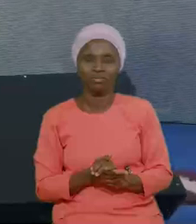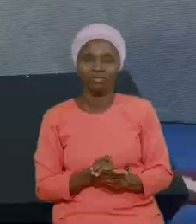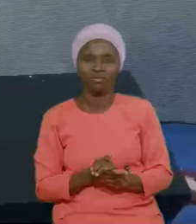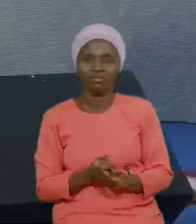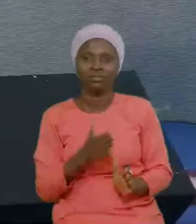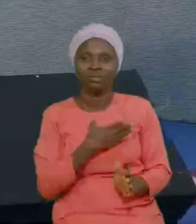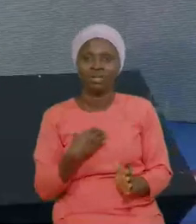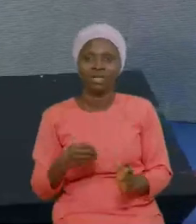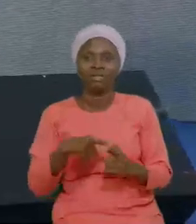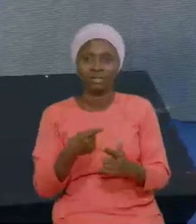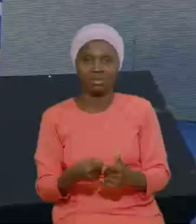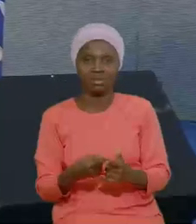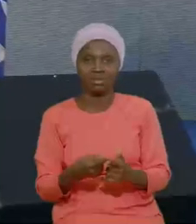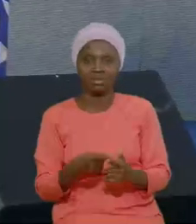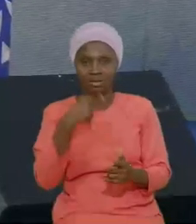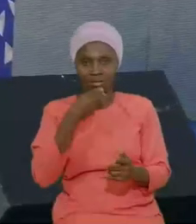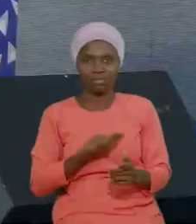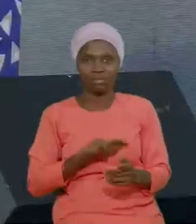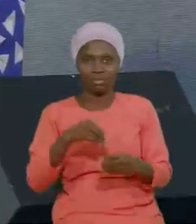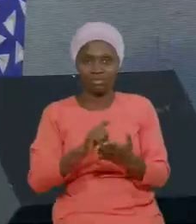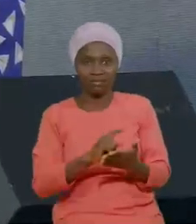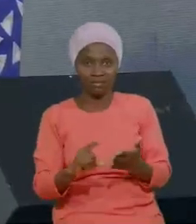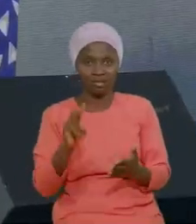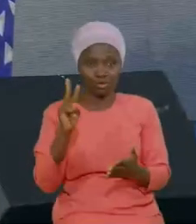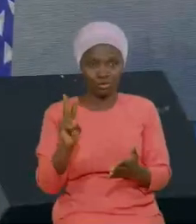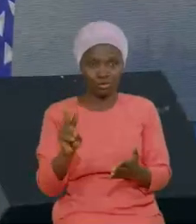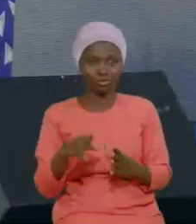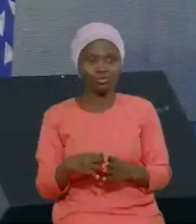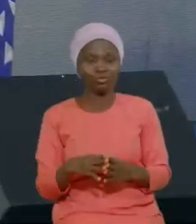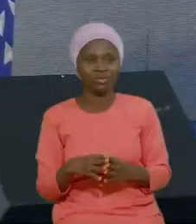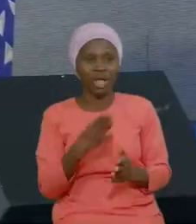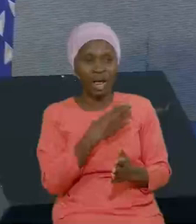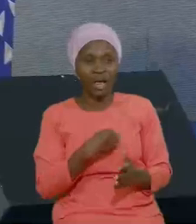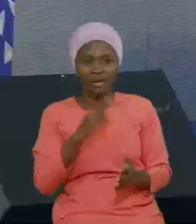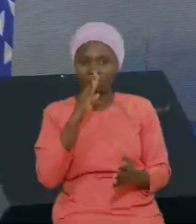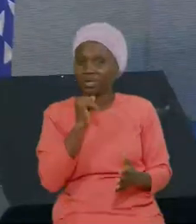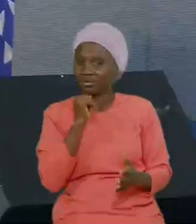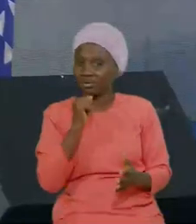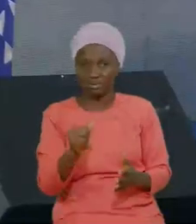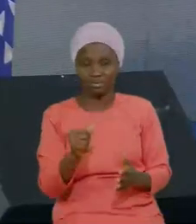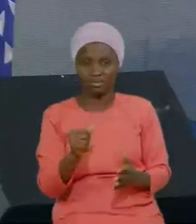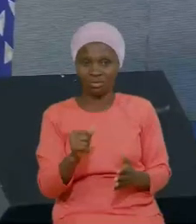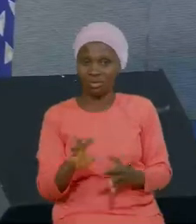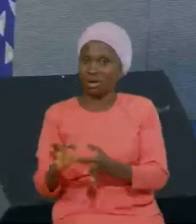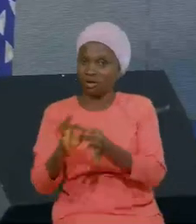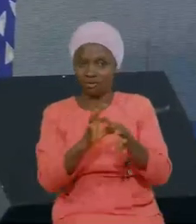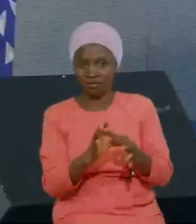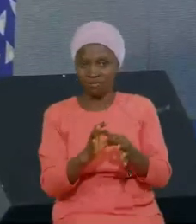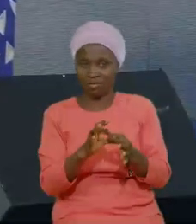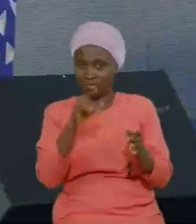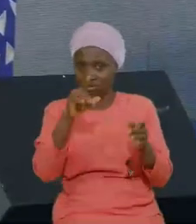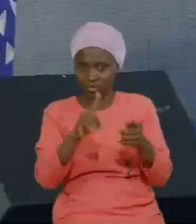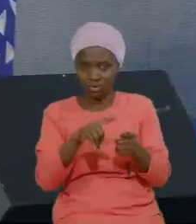And then it tells us in verse 2, it says, and be not conformed to this